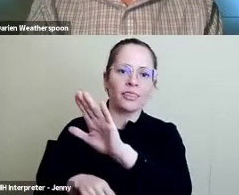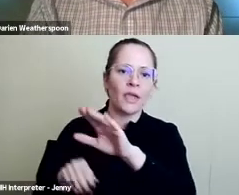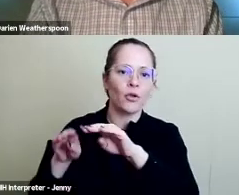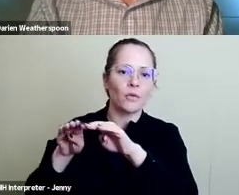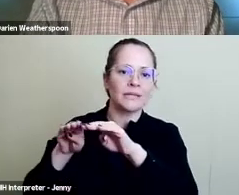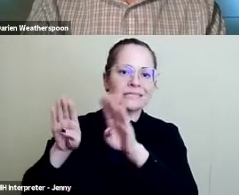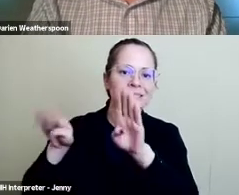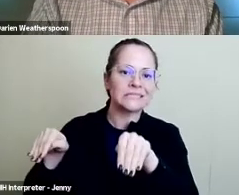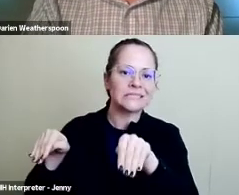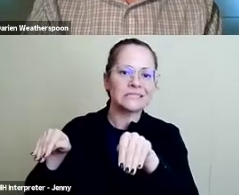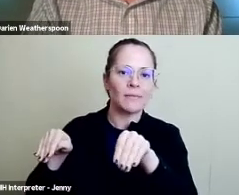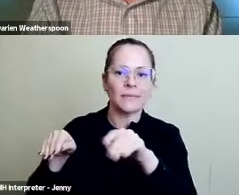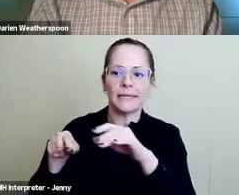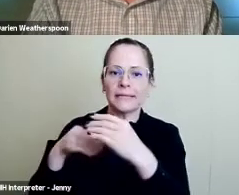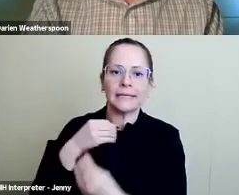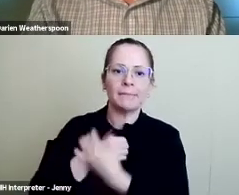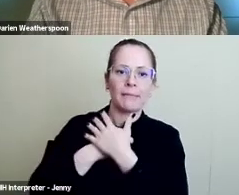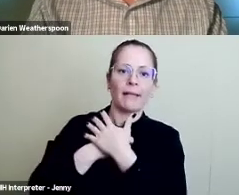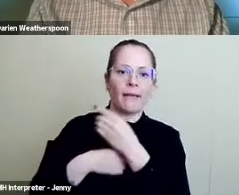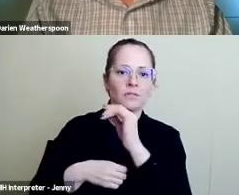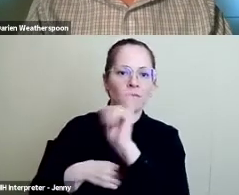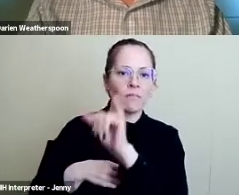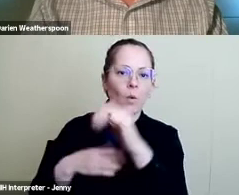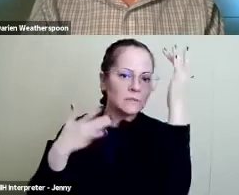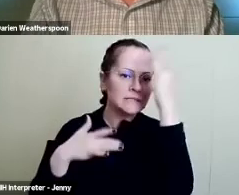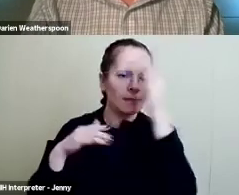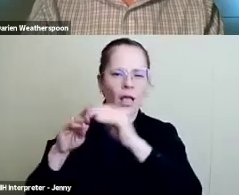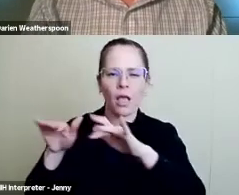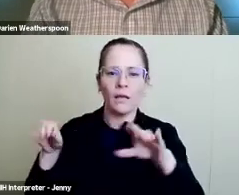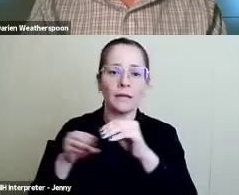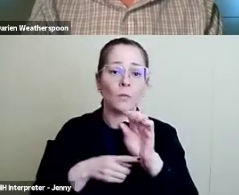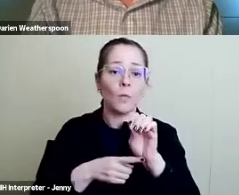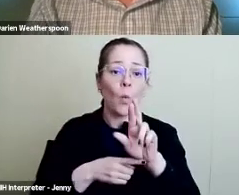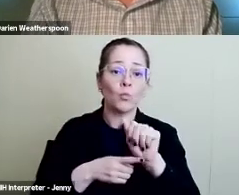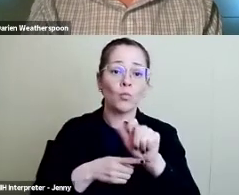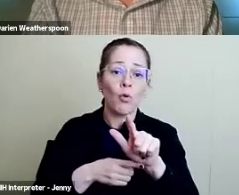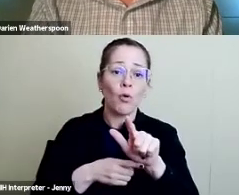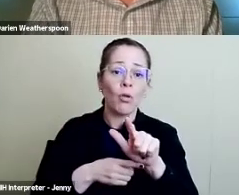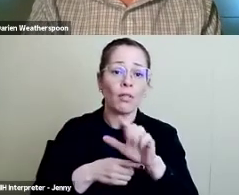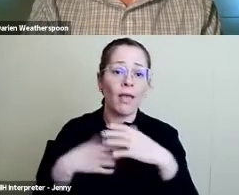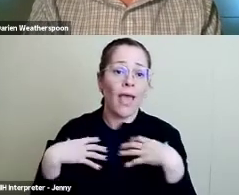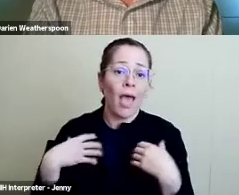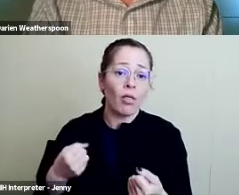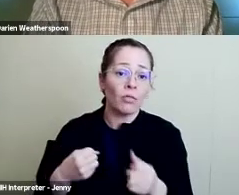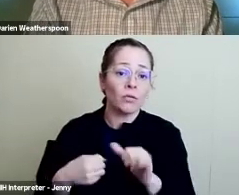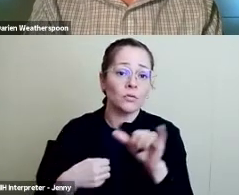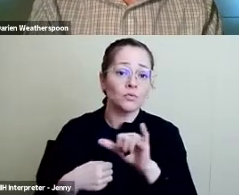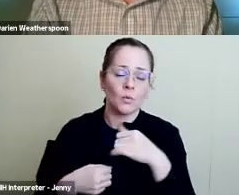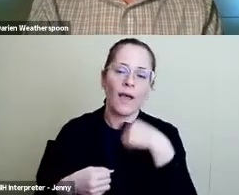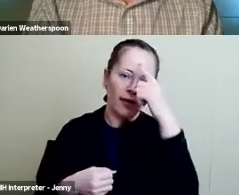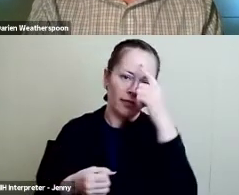those conditions are. We definitely see impacts in the oral health status of patients. So I think as